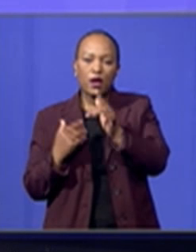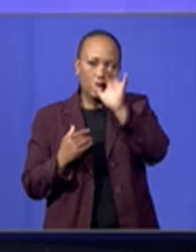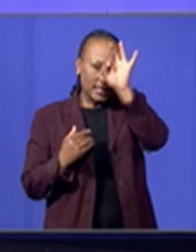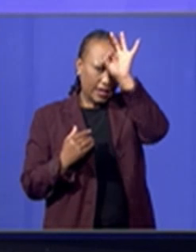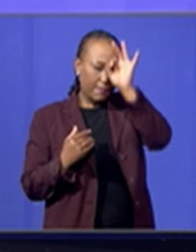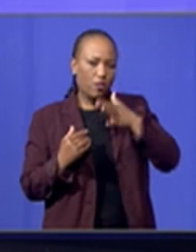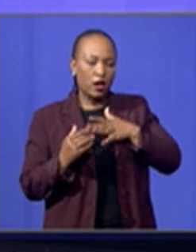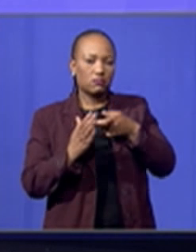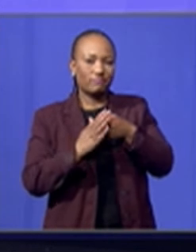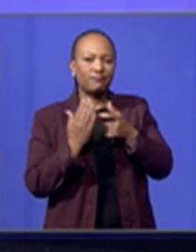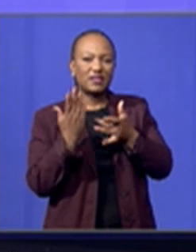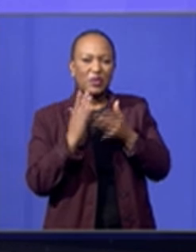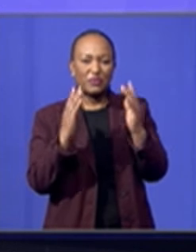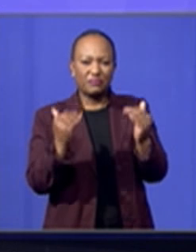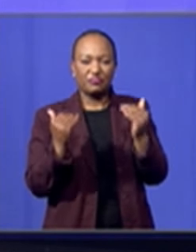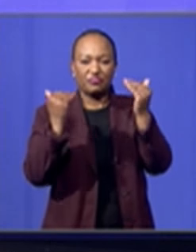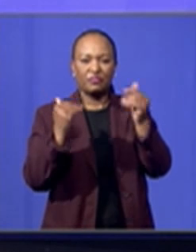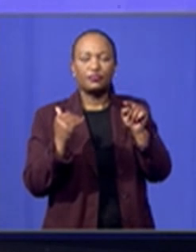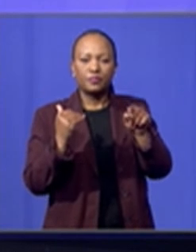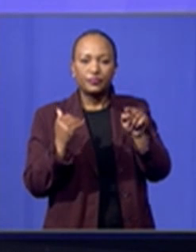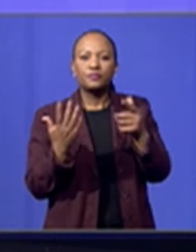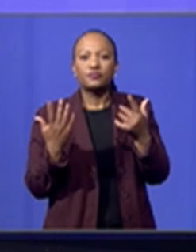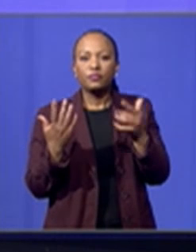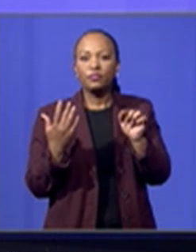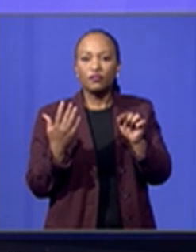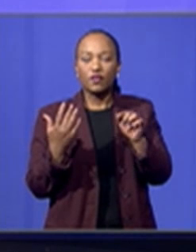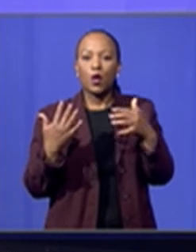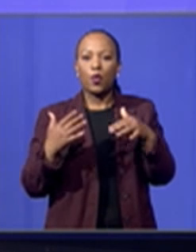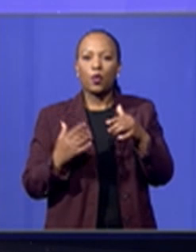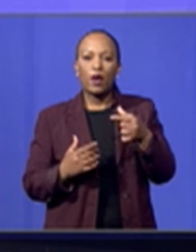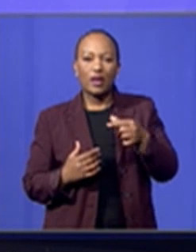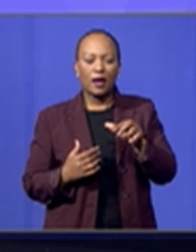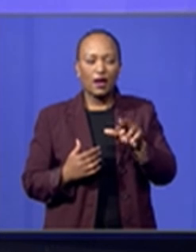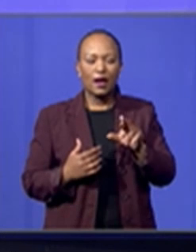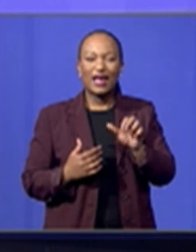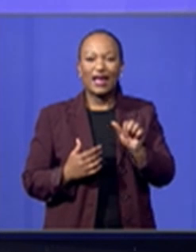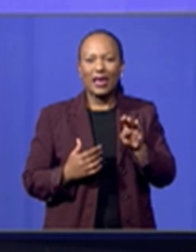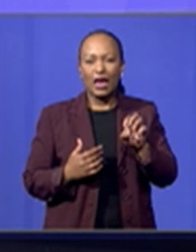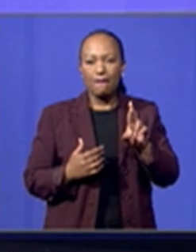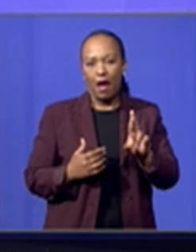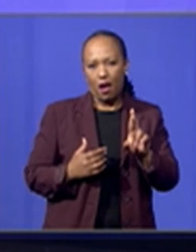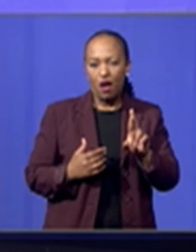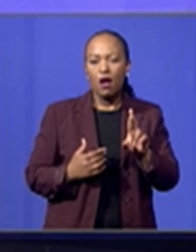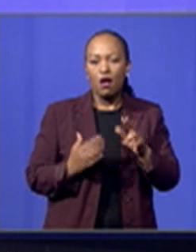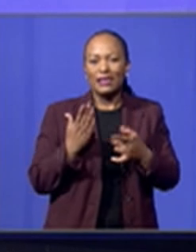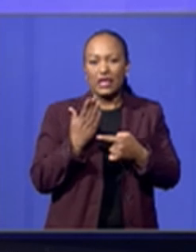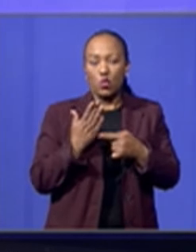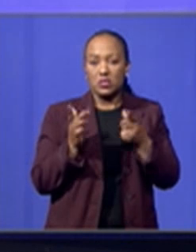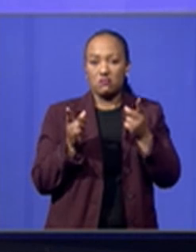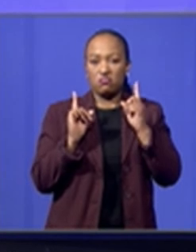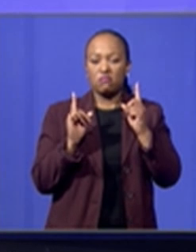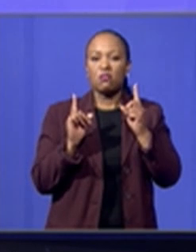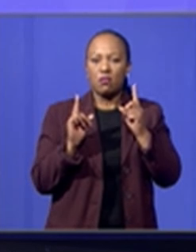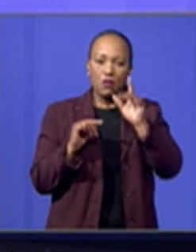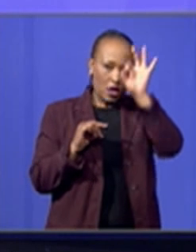kwa godimo ka fa tlase ga go itira ekete thekenoloji e kailweng ya Brega e ne e bontshiwa tirelo ya sepodisi ya